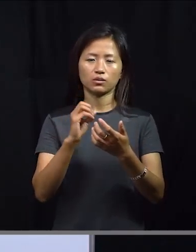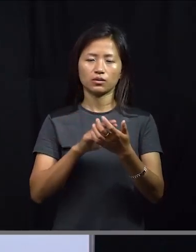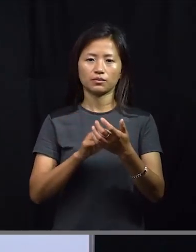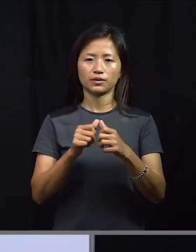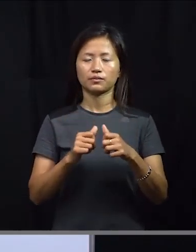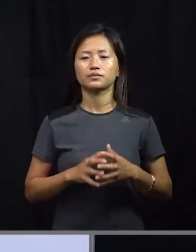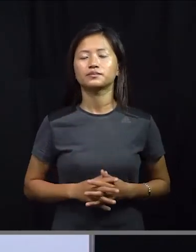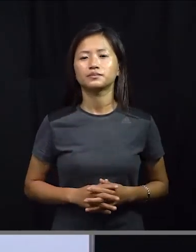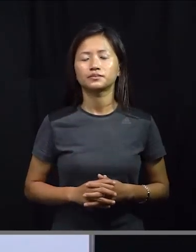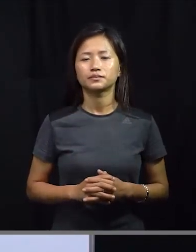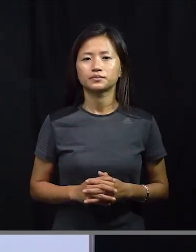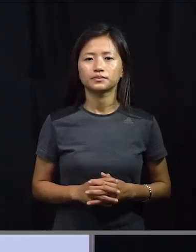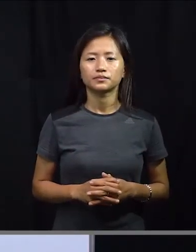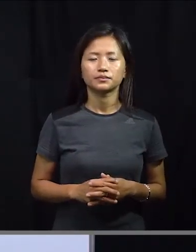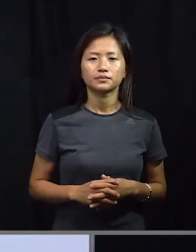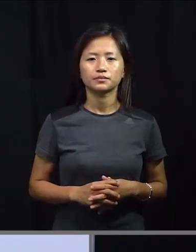Pratiloma. Okay,